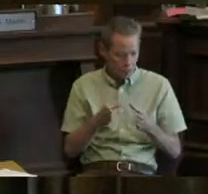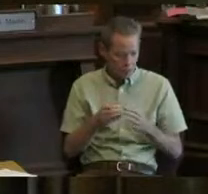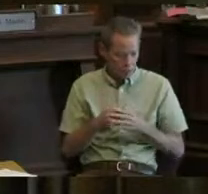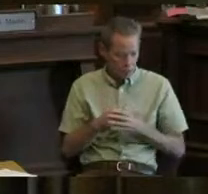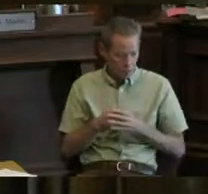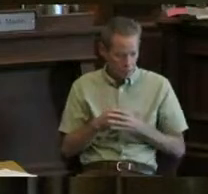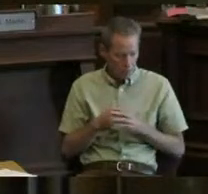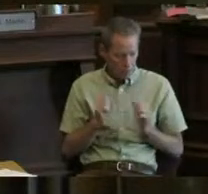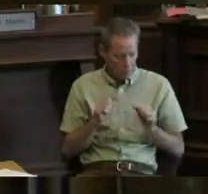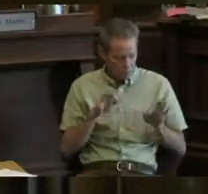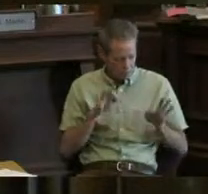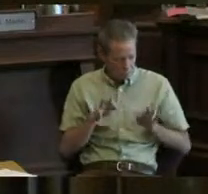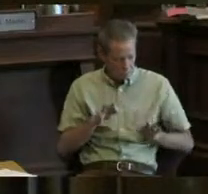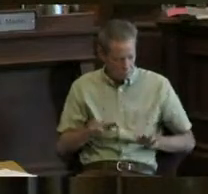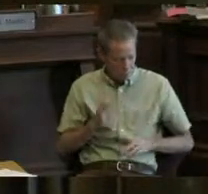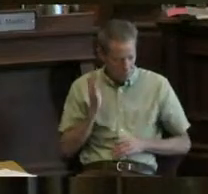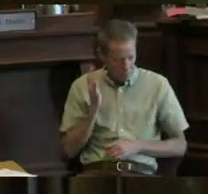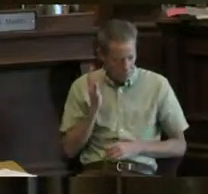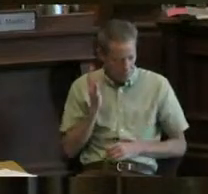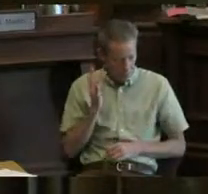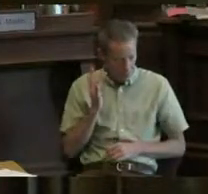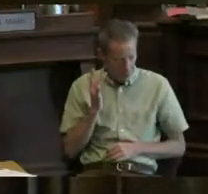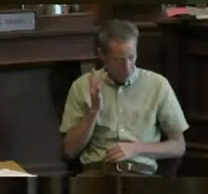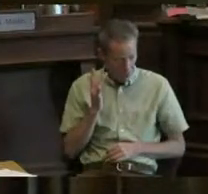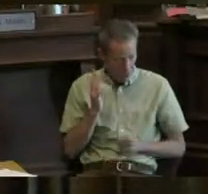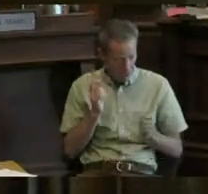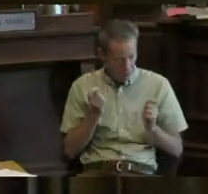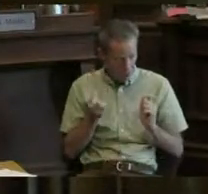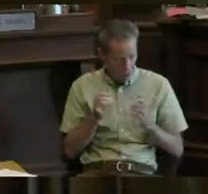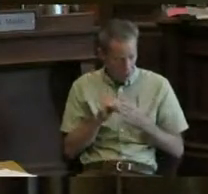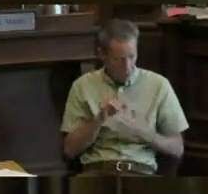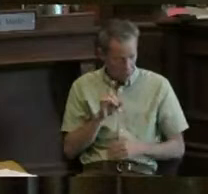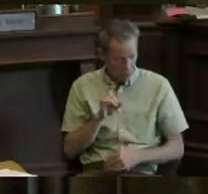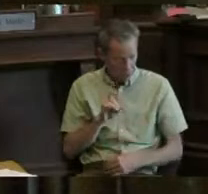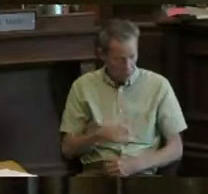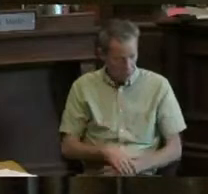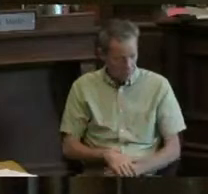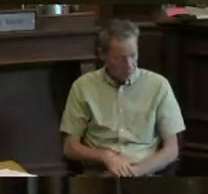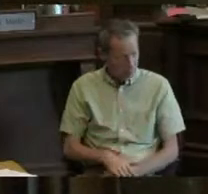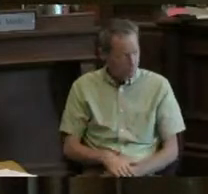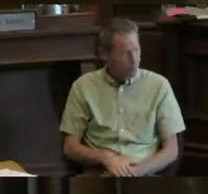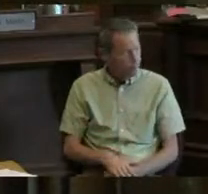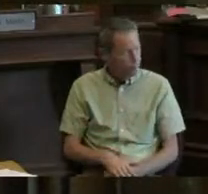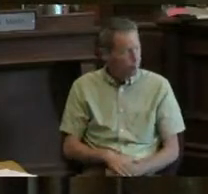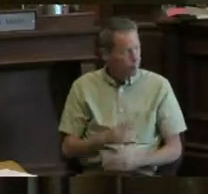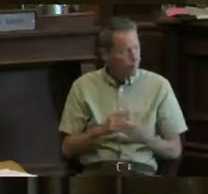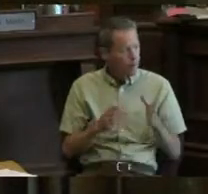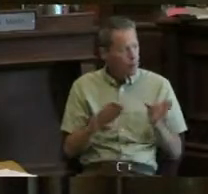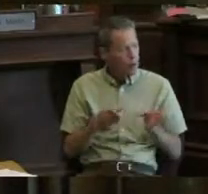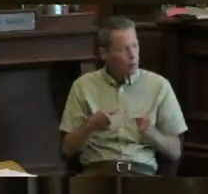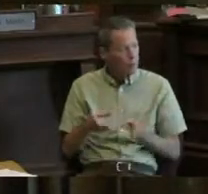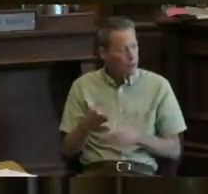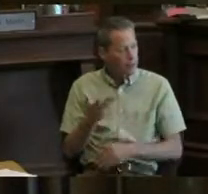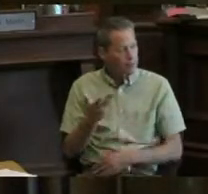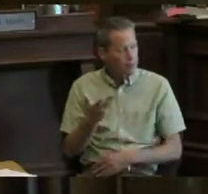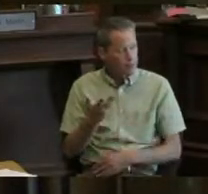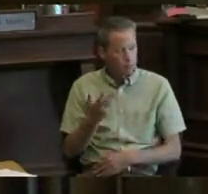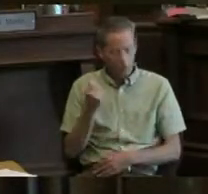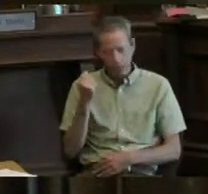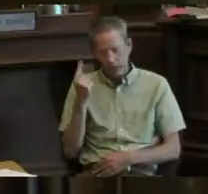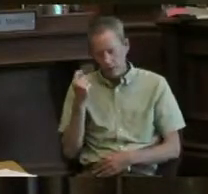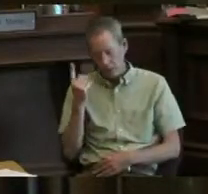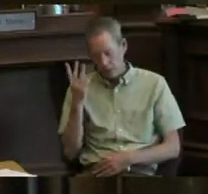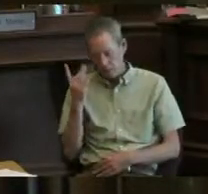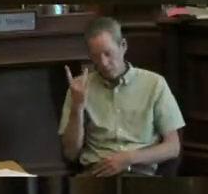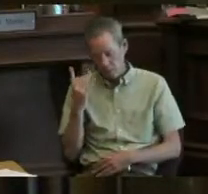just share a little bit more in the thinking over there and what the plans are and the bump outs. I get that stuff,